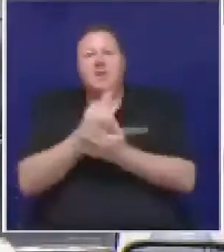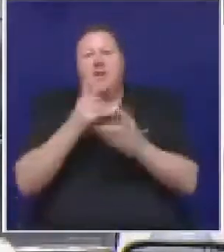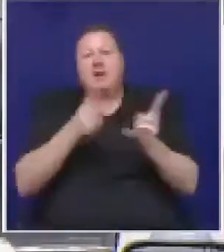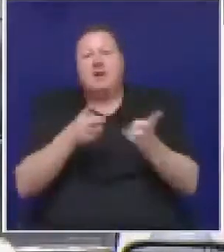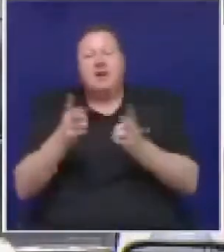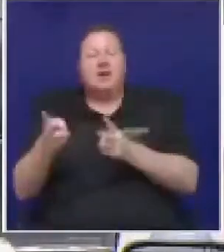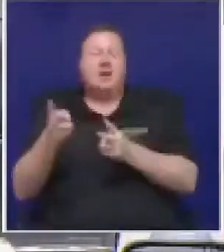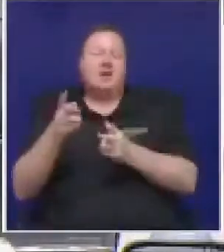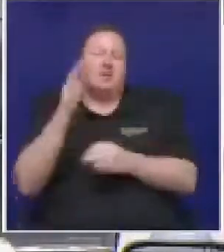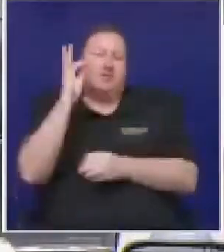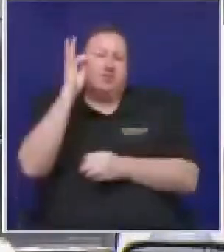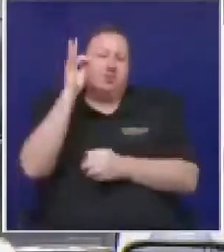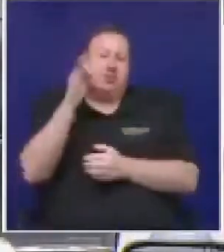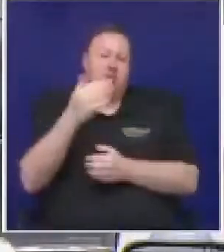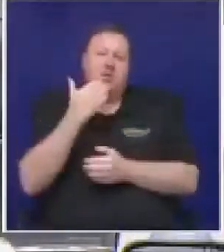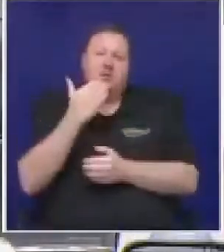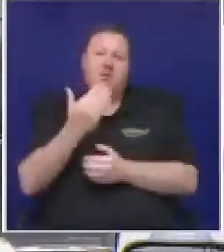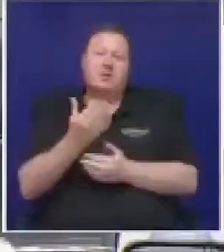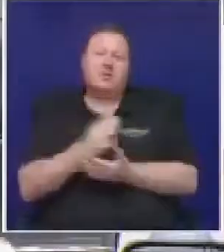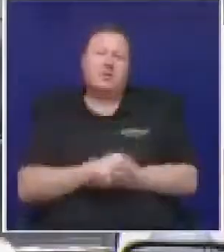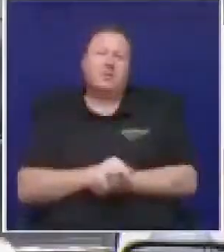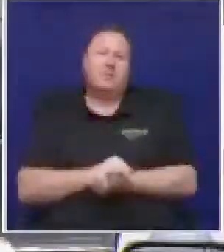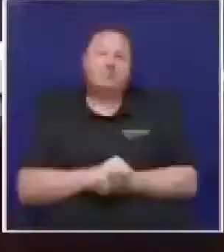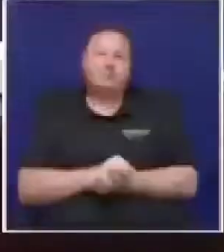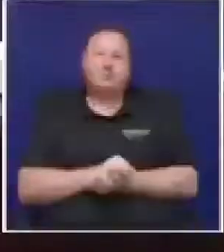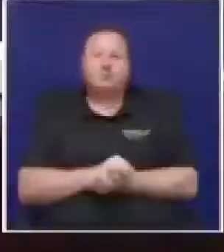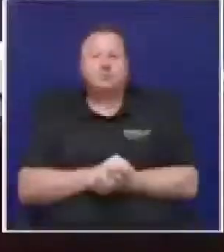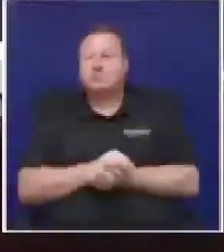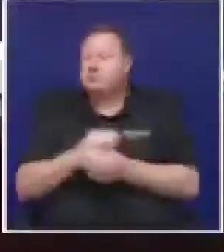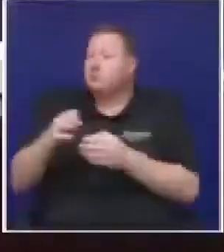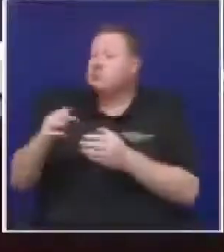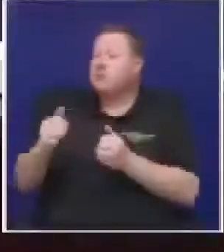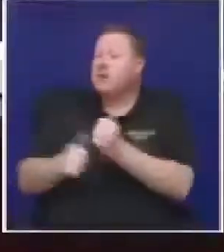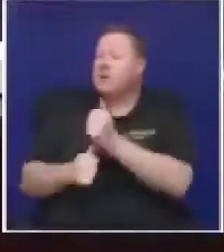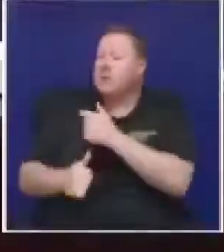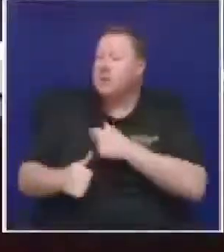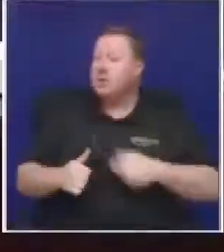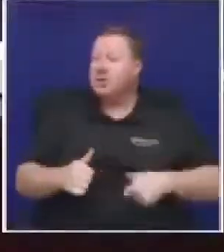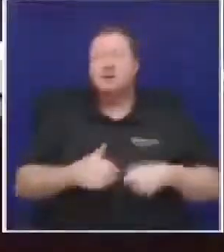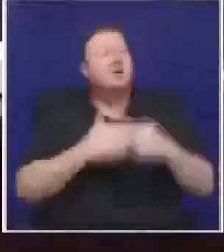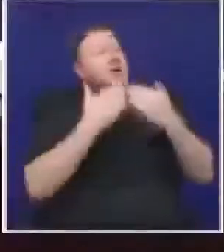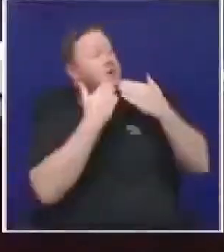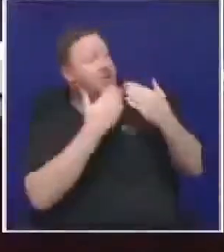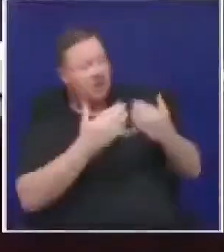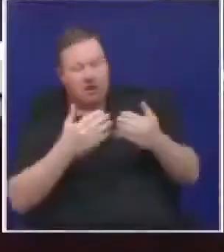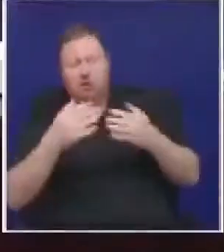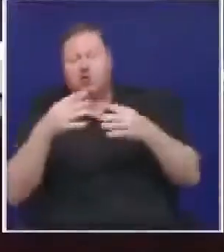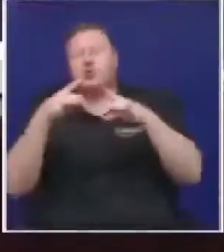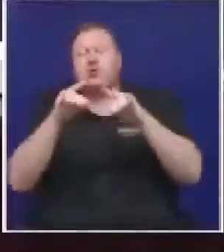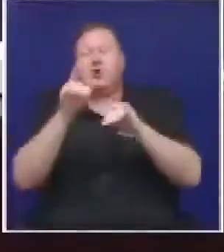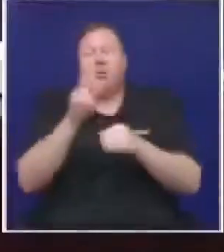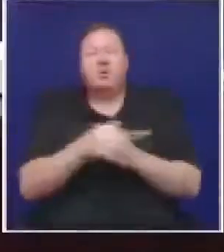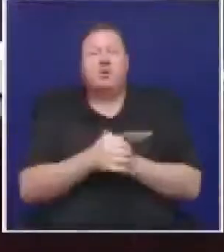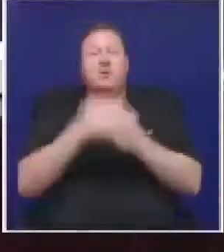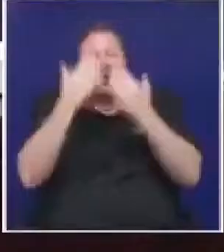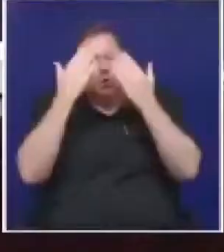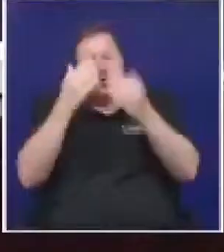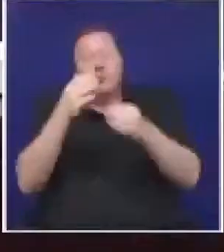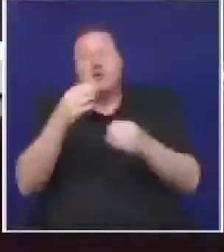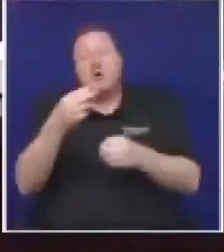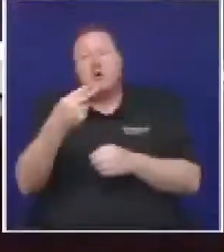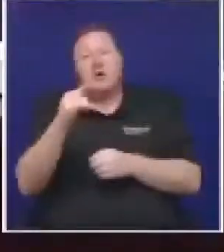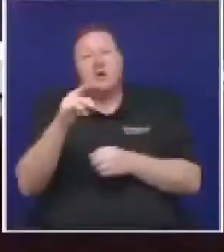the future. Thank you. Honorable Deputy President. Thank you, Honorable Chairperson. Thank you, Honorable Hadebe, for